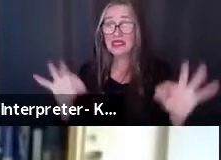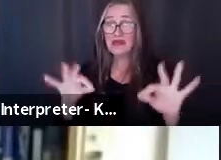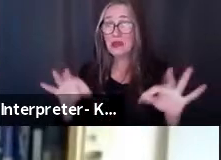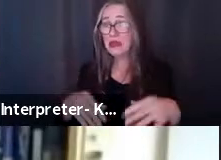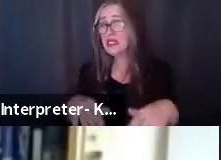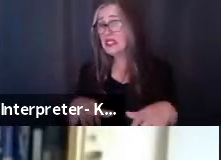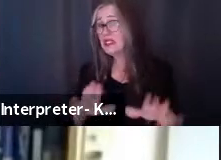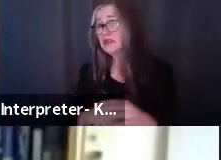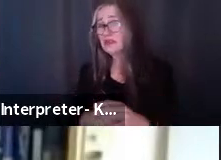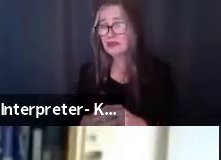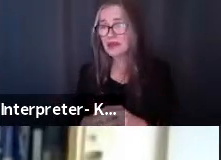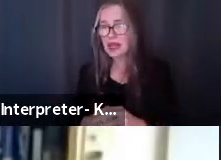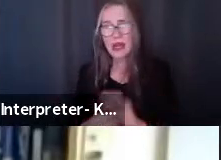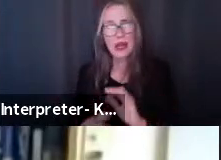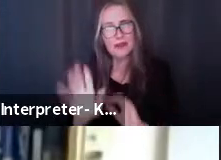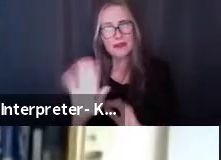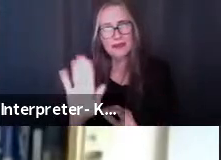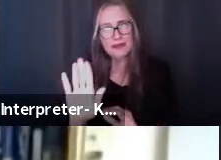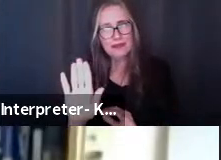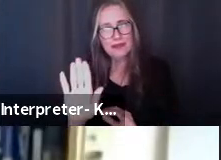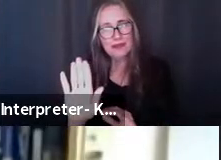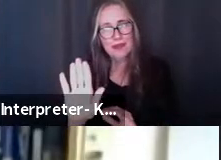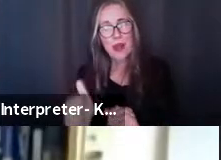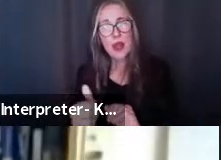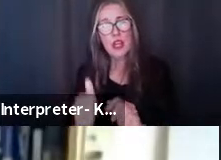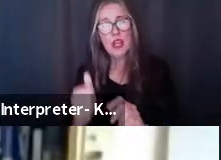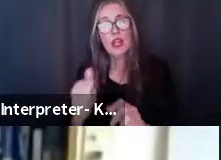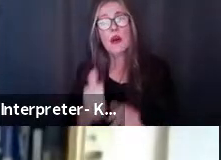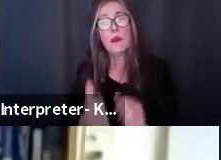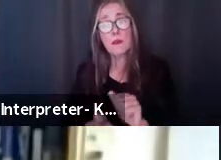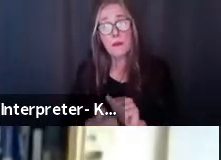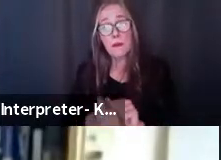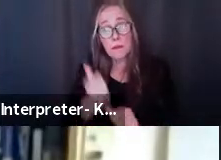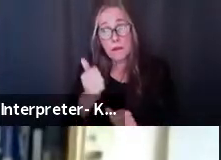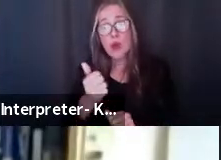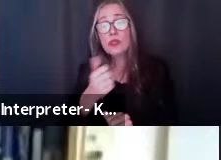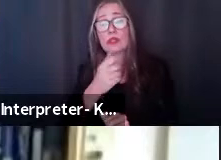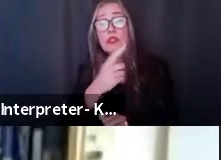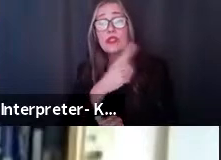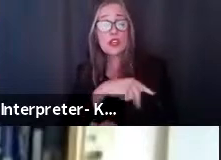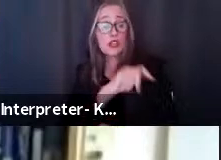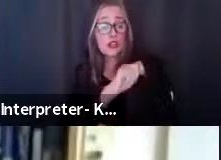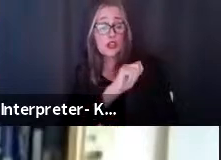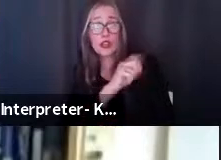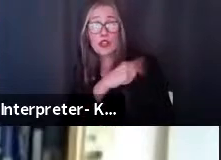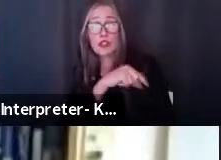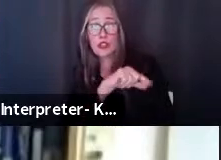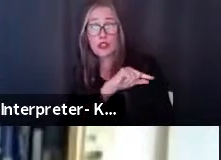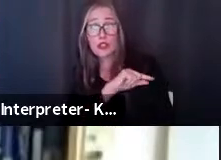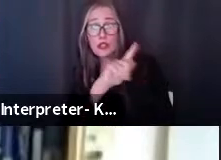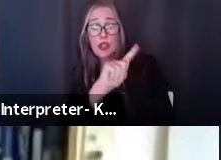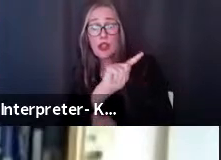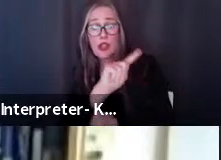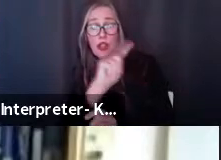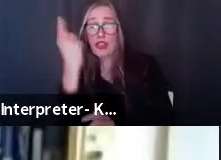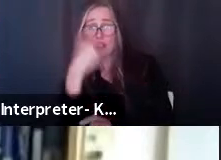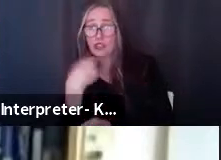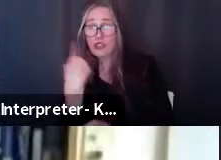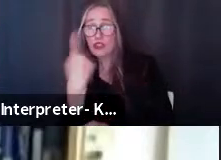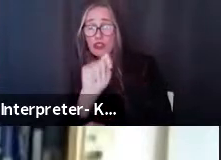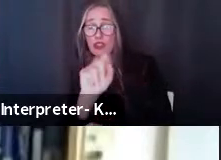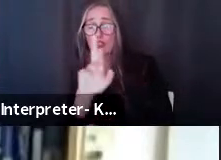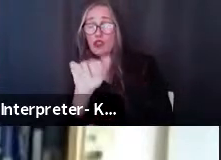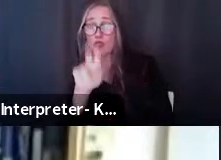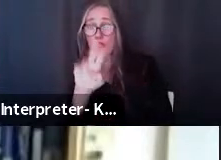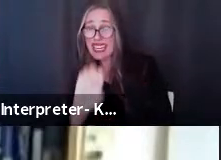important to note that most traits aren't fully or straightforwardly controlled by genes the genetic components even